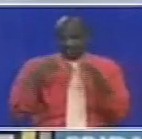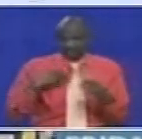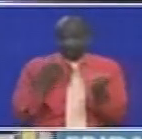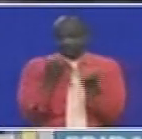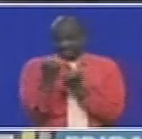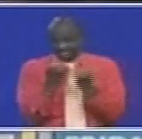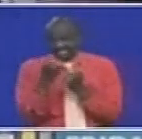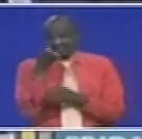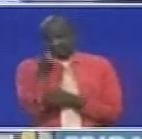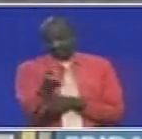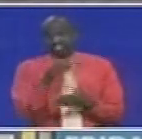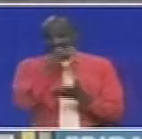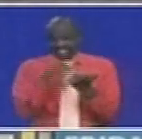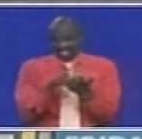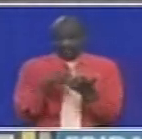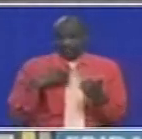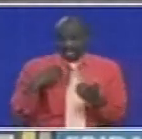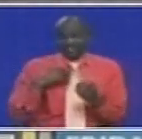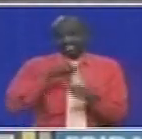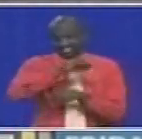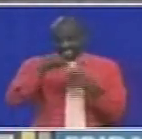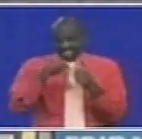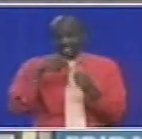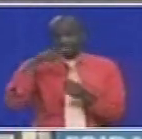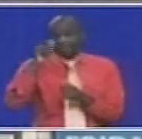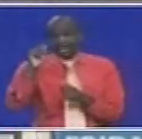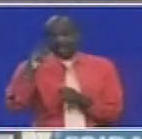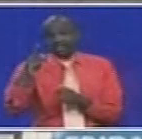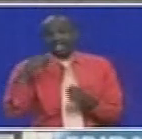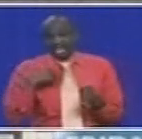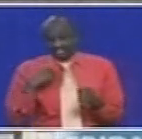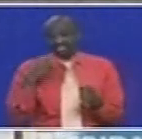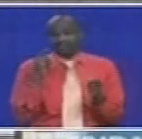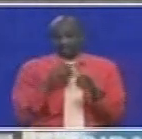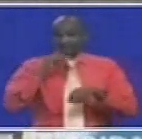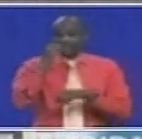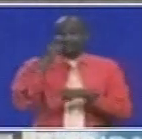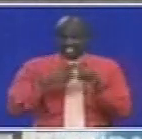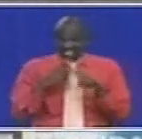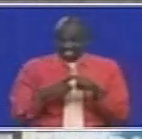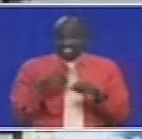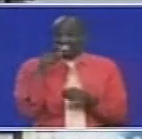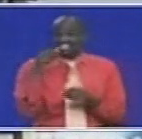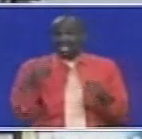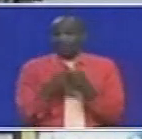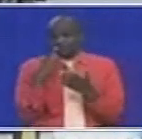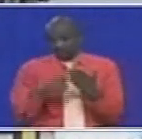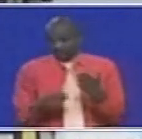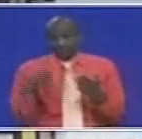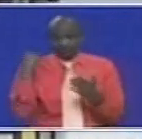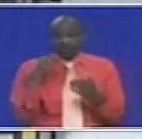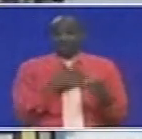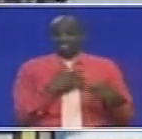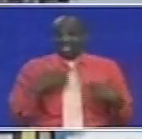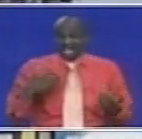business outsourcing center, a science park, and a data center in a period of 5 years. Well, this comes amidst concerns as to